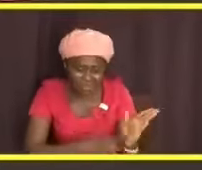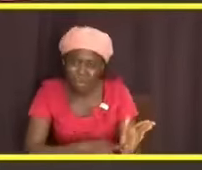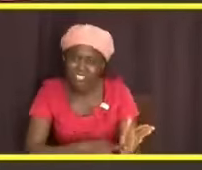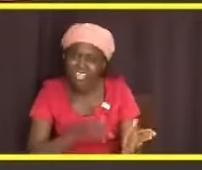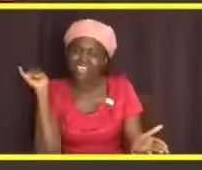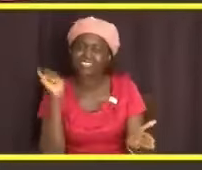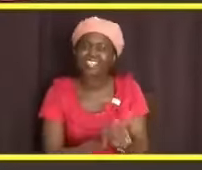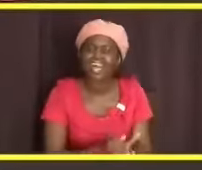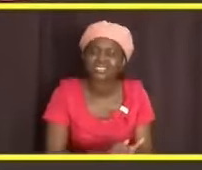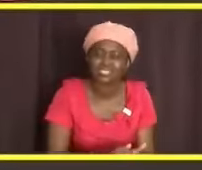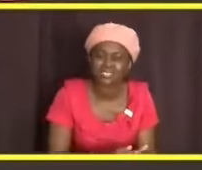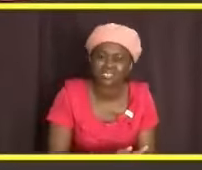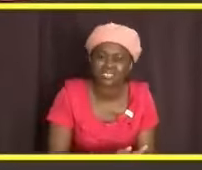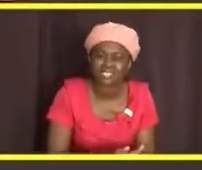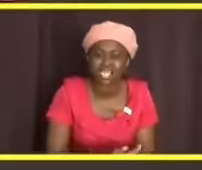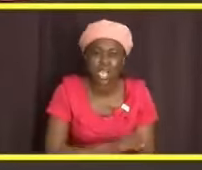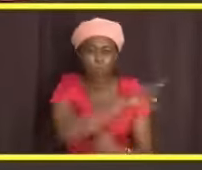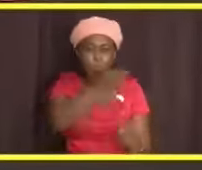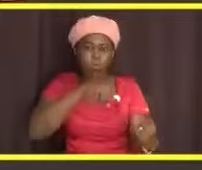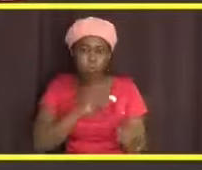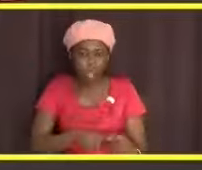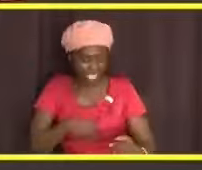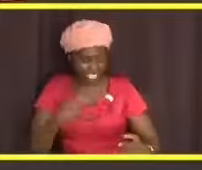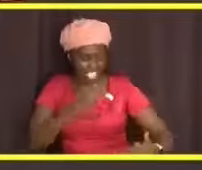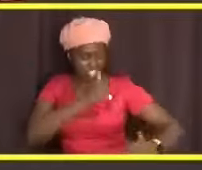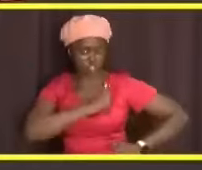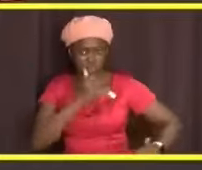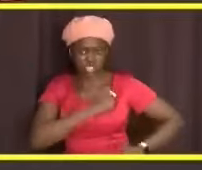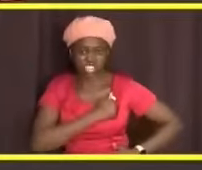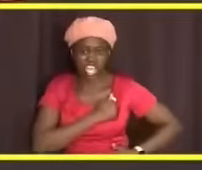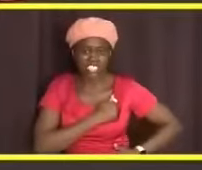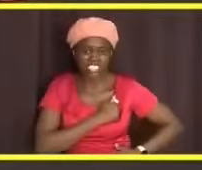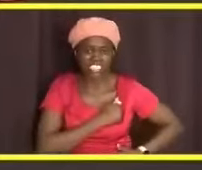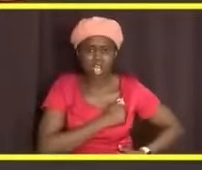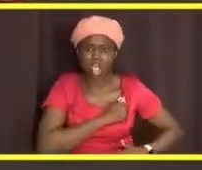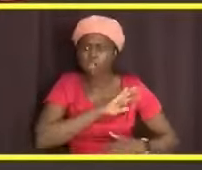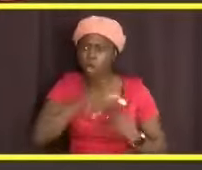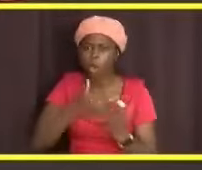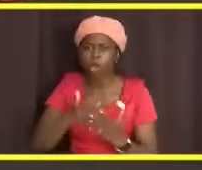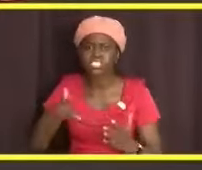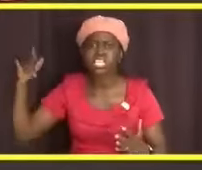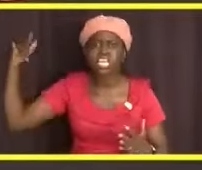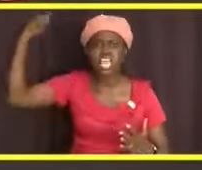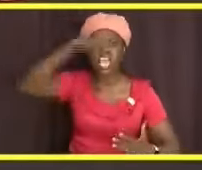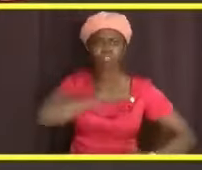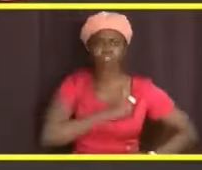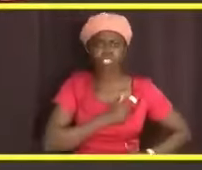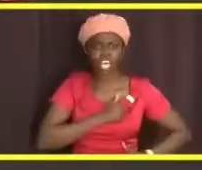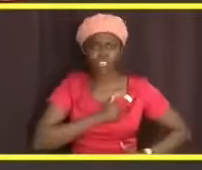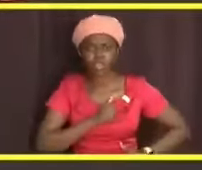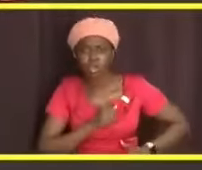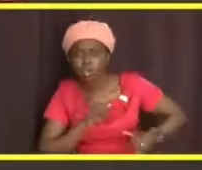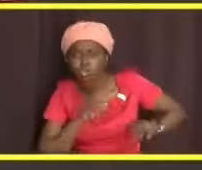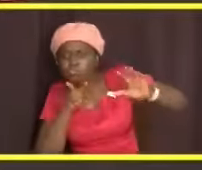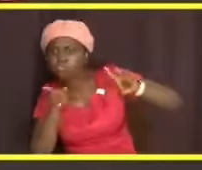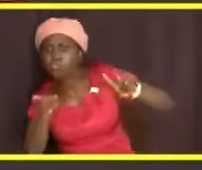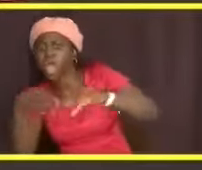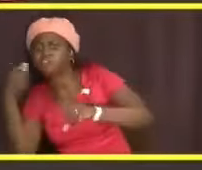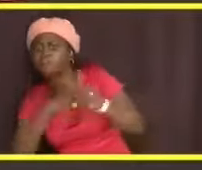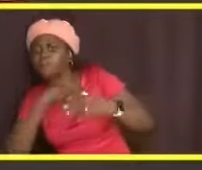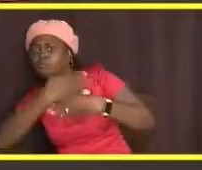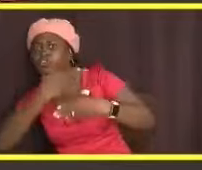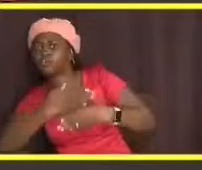reported, that when the soldiers, when the Air Force boys looked out of their windows, they